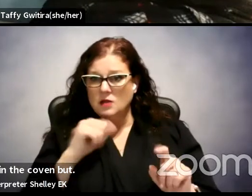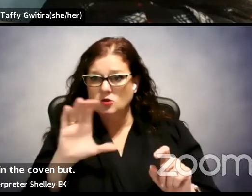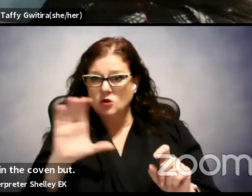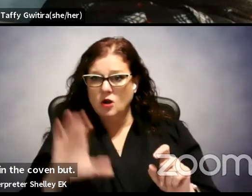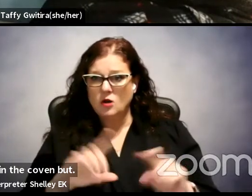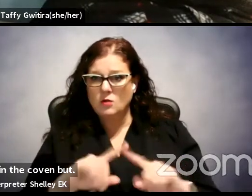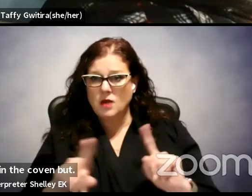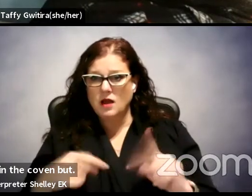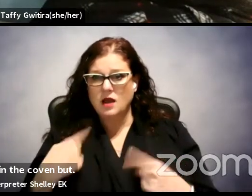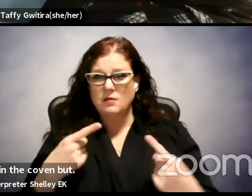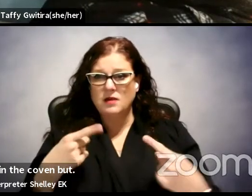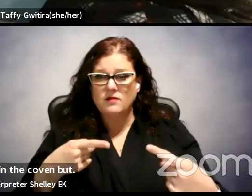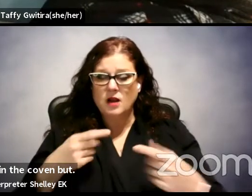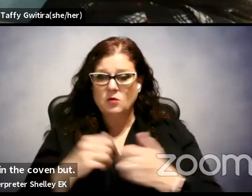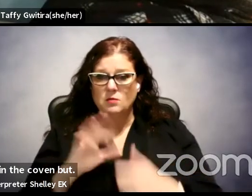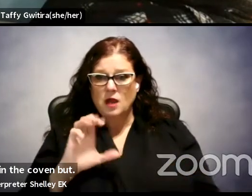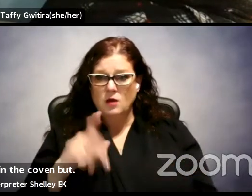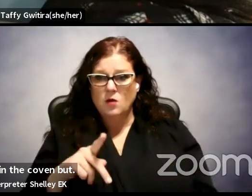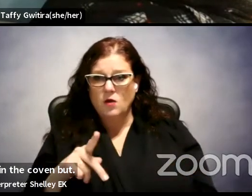Chicago.